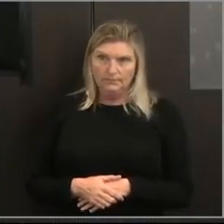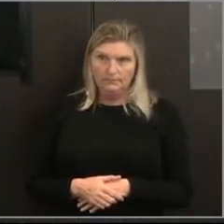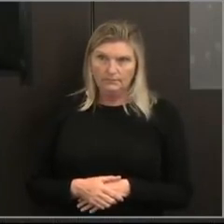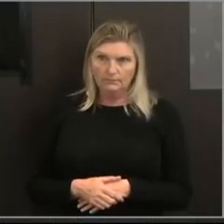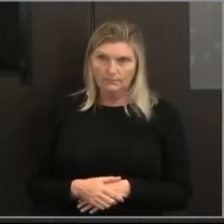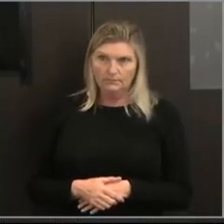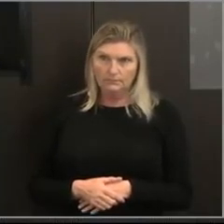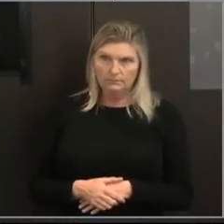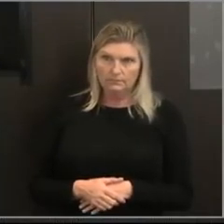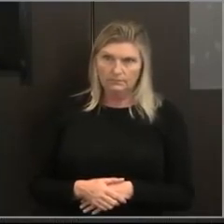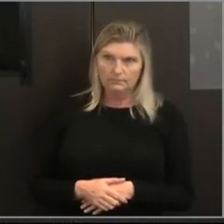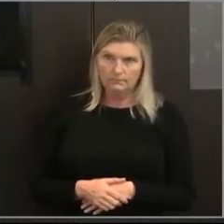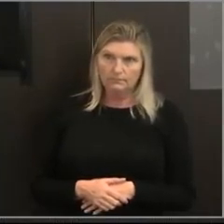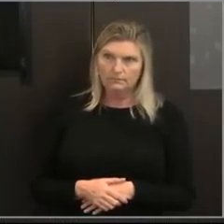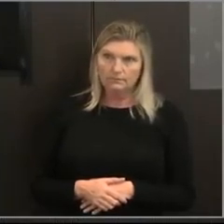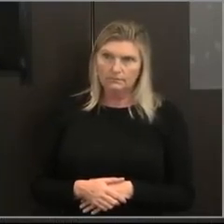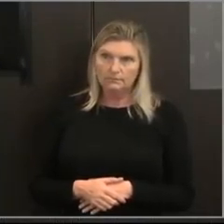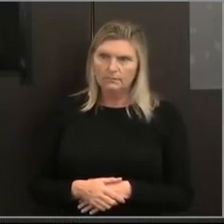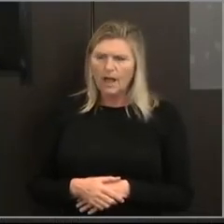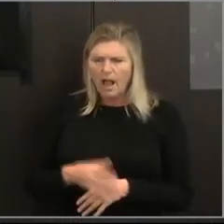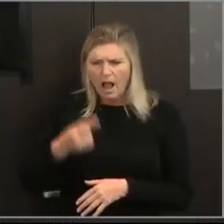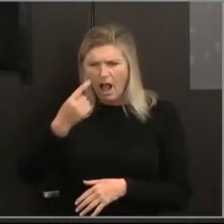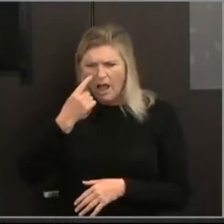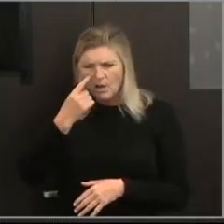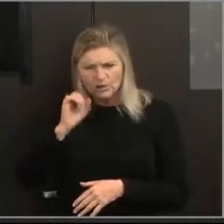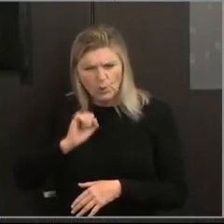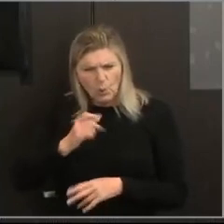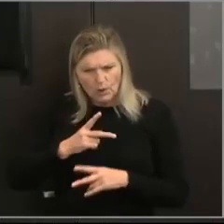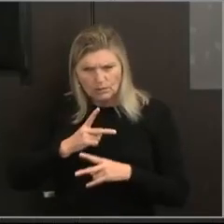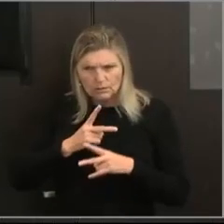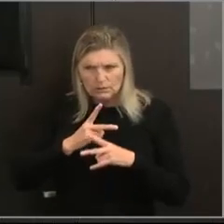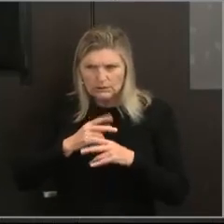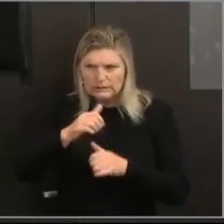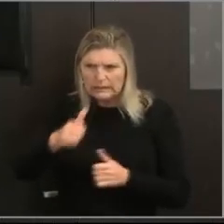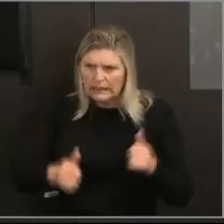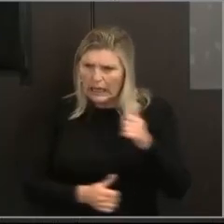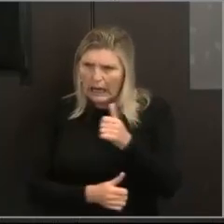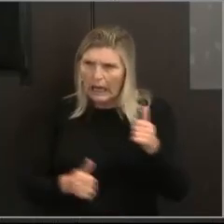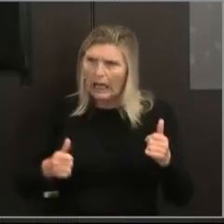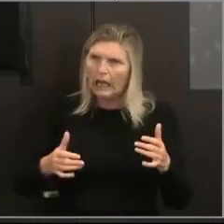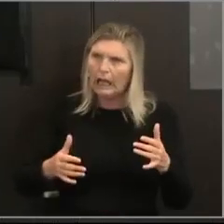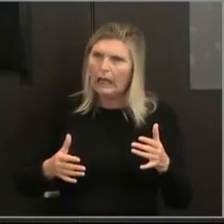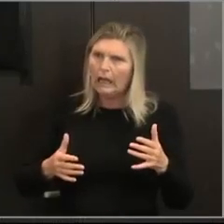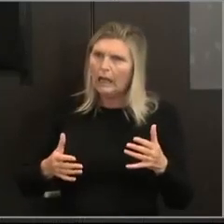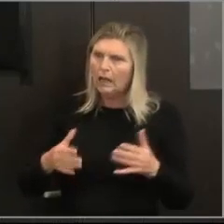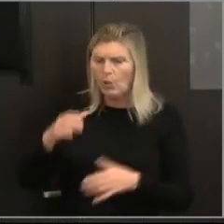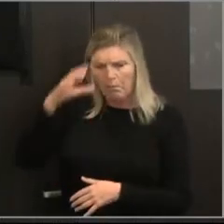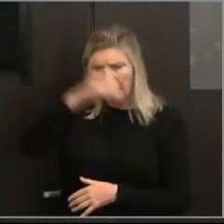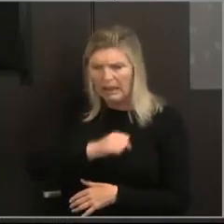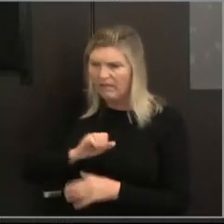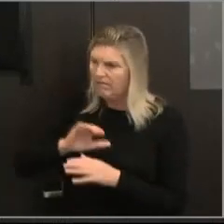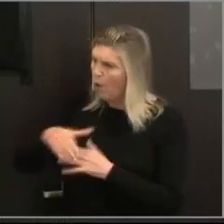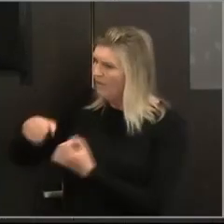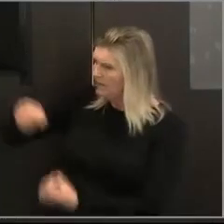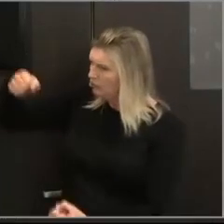is a long-standing one from memory, and is a long-standing construction that you've had, and well